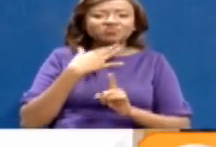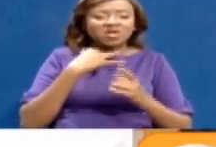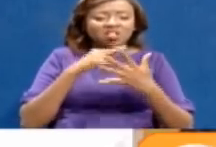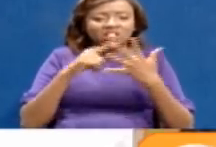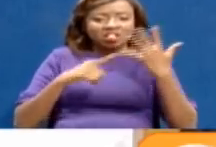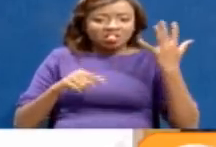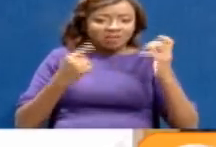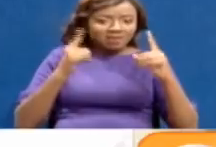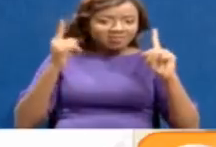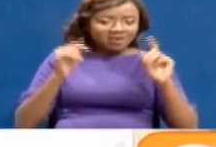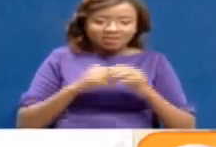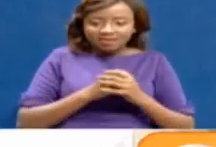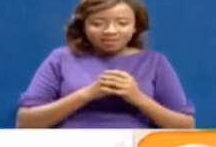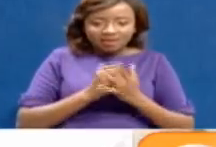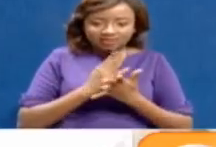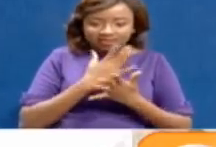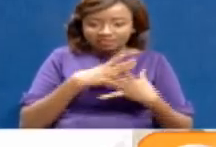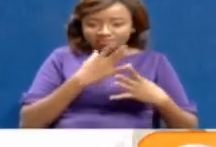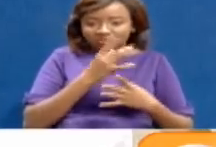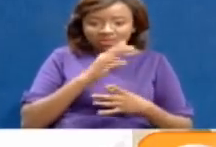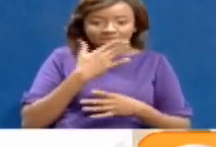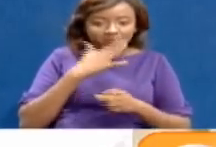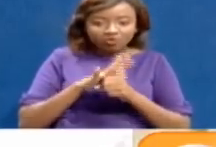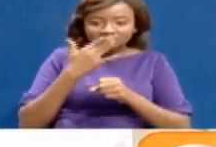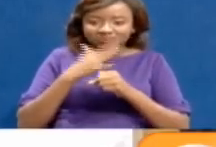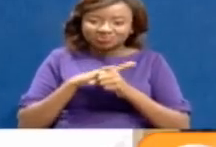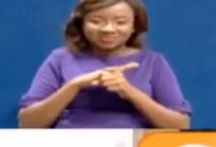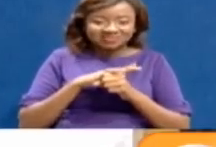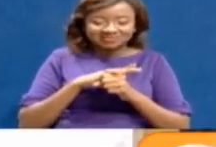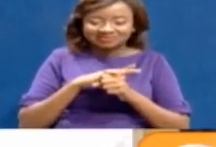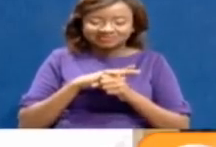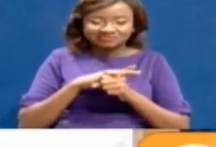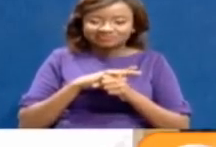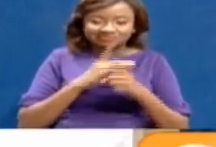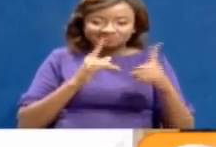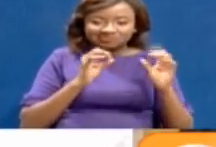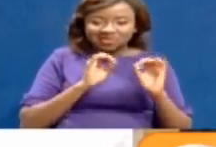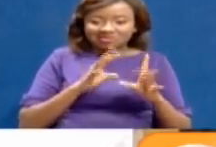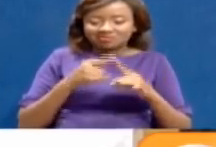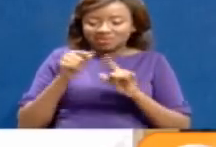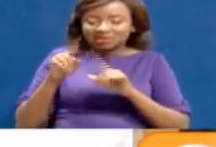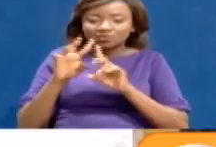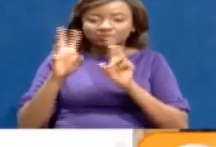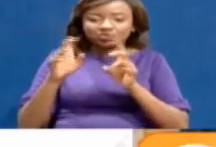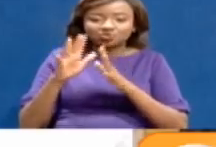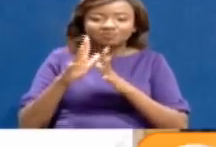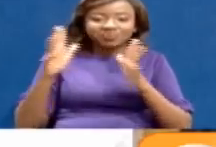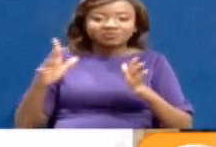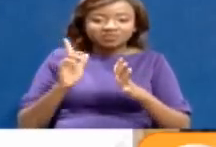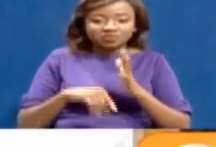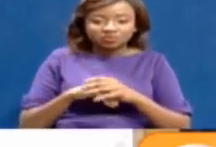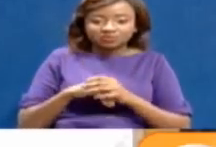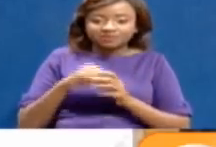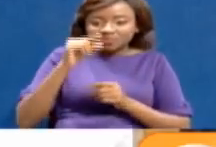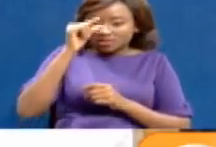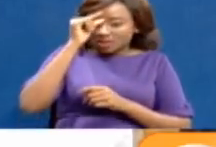part of the promise was not being given. The big issue right now, and what we've been utilizing, and is that government has